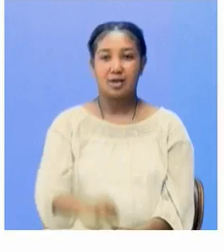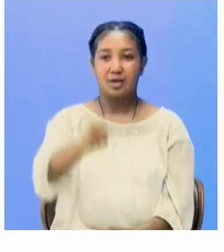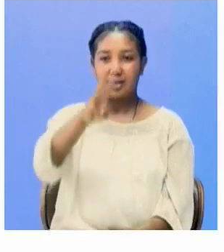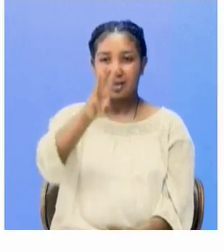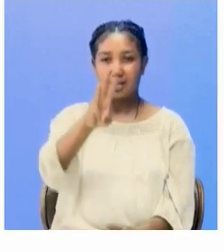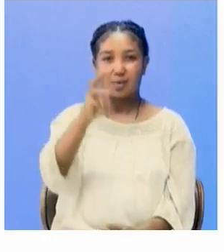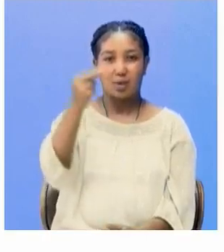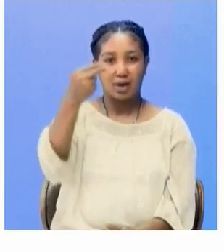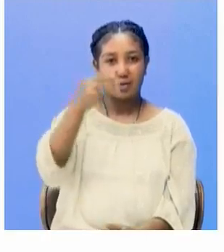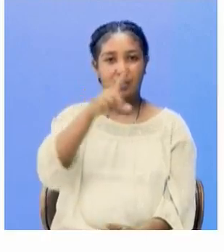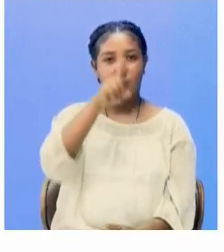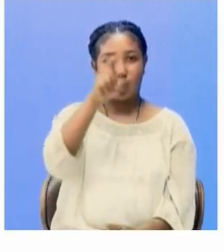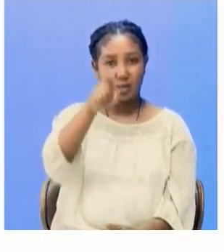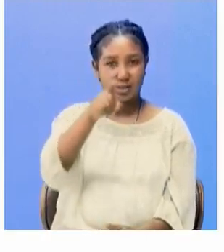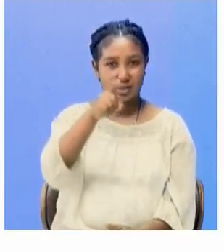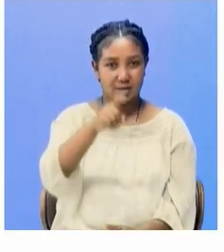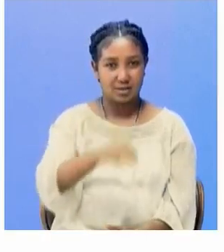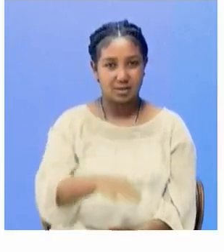WH cases in some